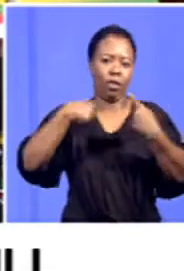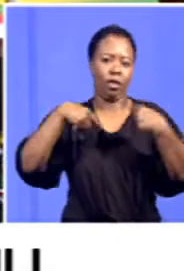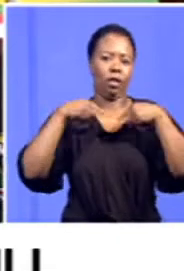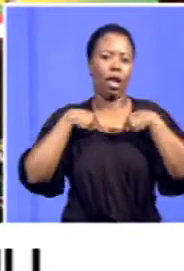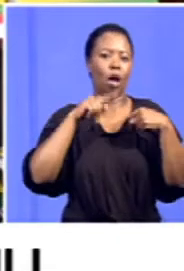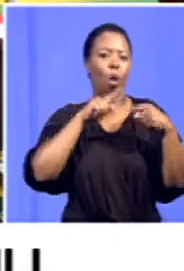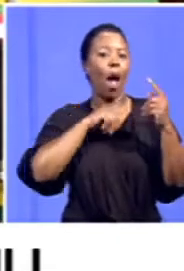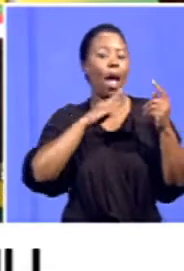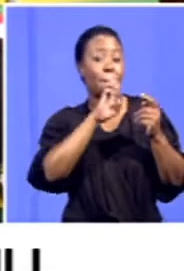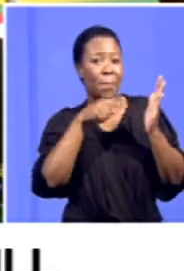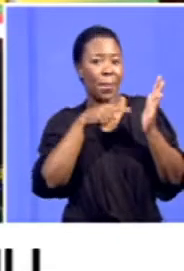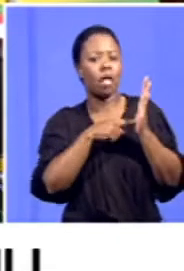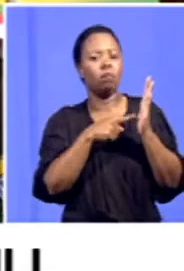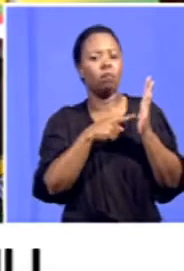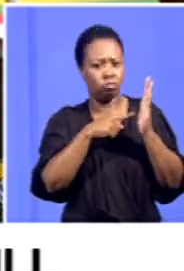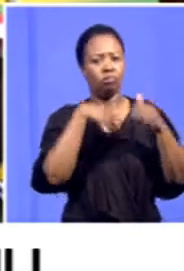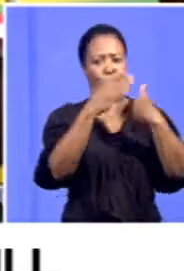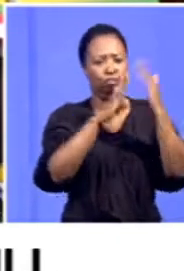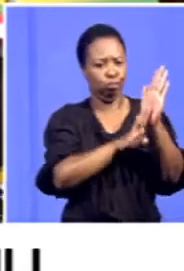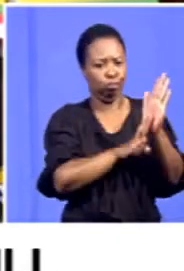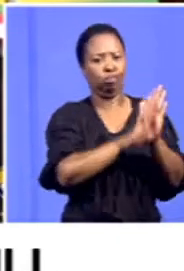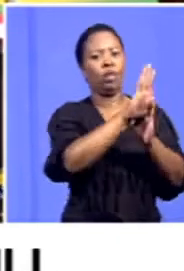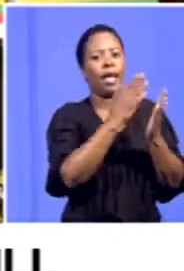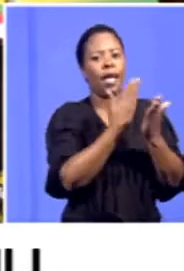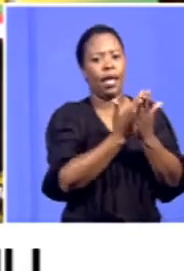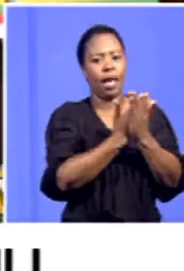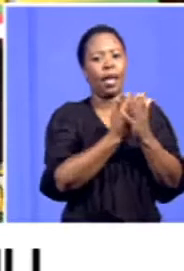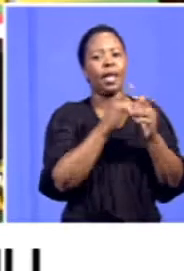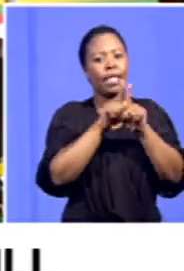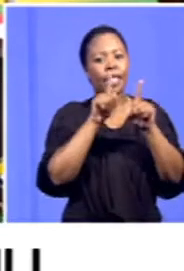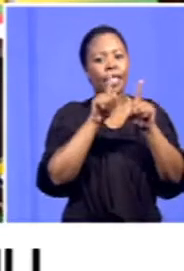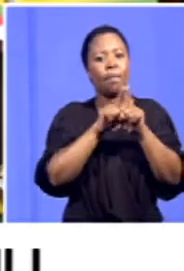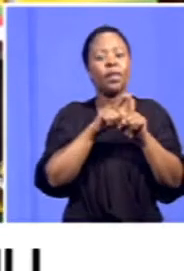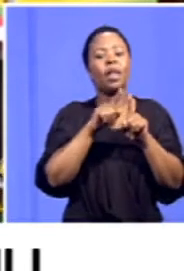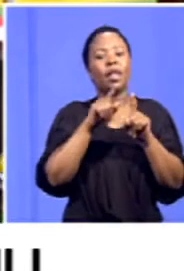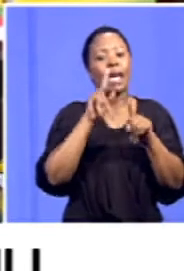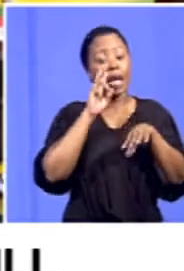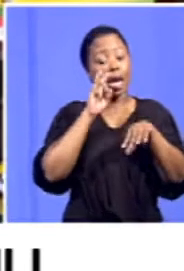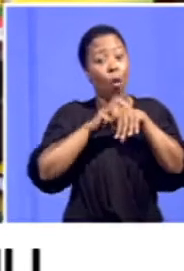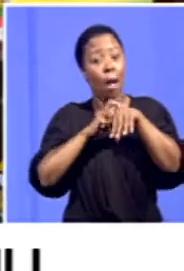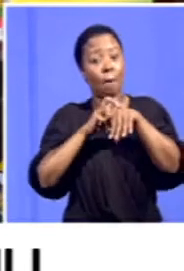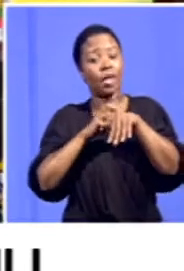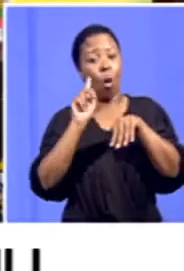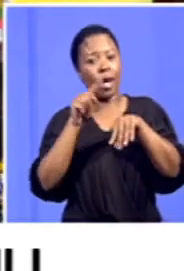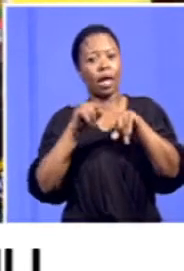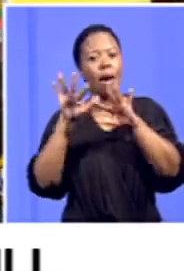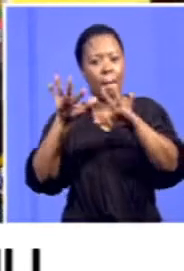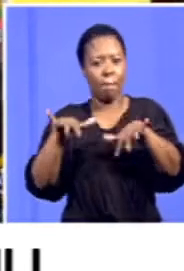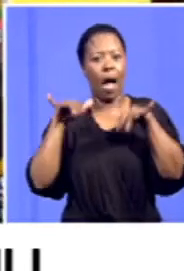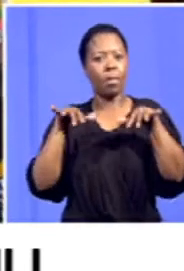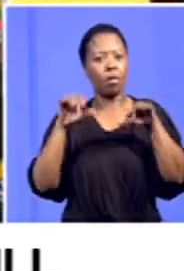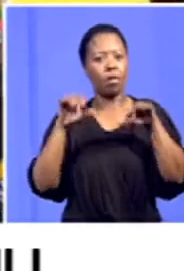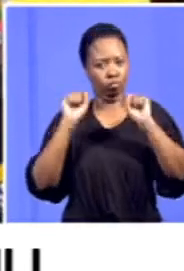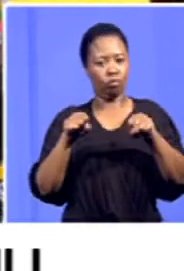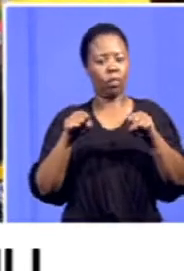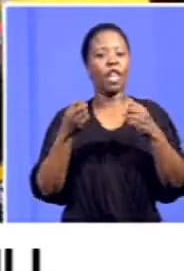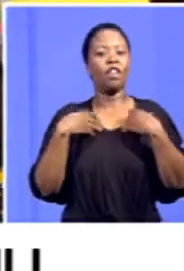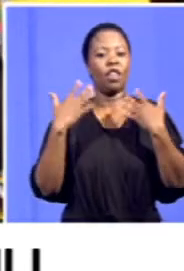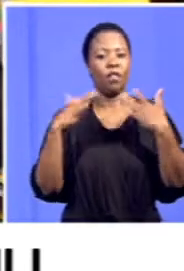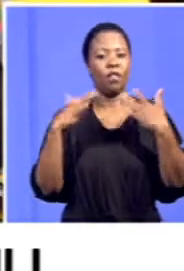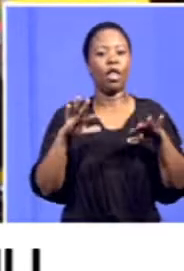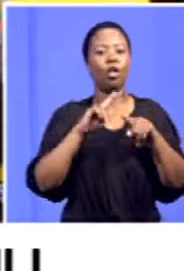strengthen it and enrich it. The bill will be going to NEDLEC as well, as per the requirements that Parliament has actually given, and we are